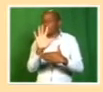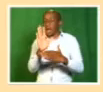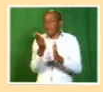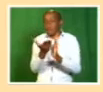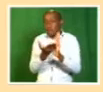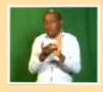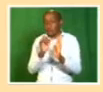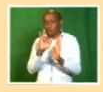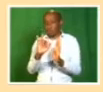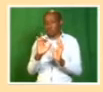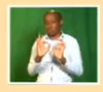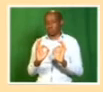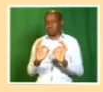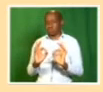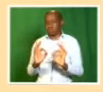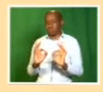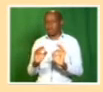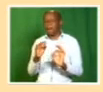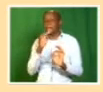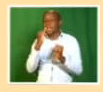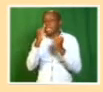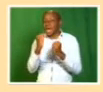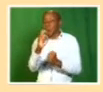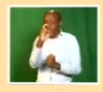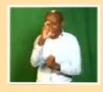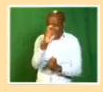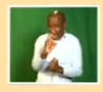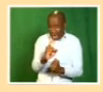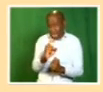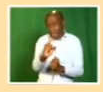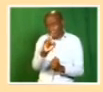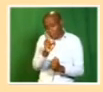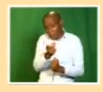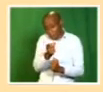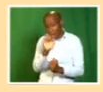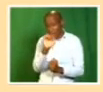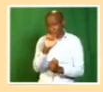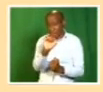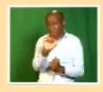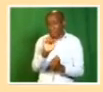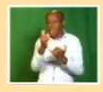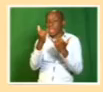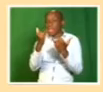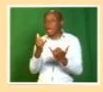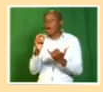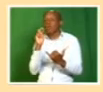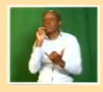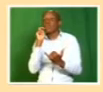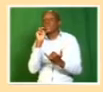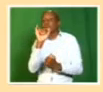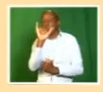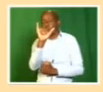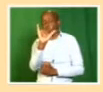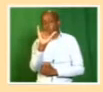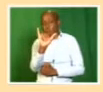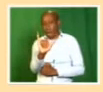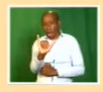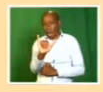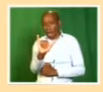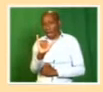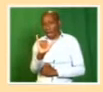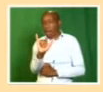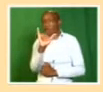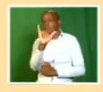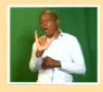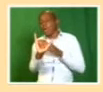over 2. That's the x coordinate of the turning point. And we need the y coordinate. To